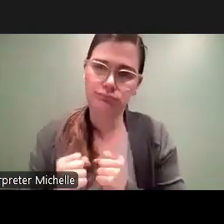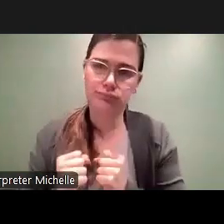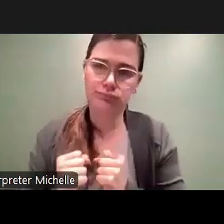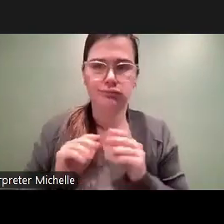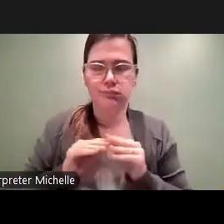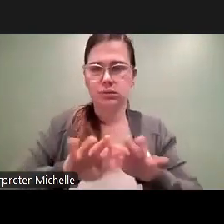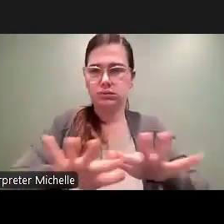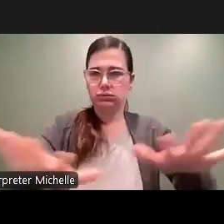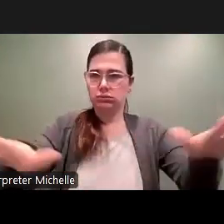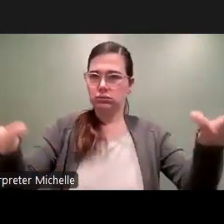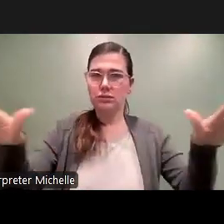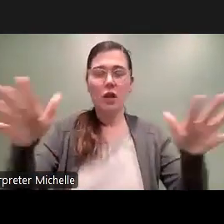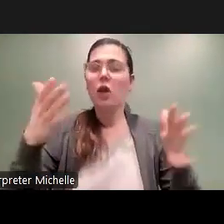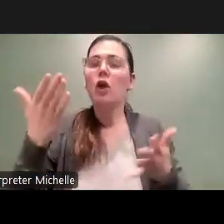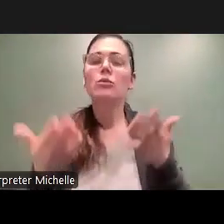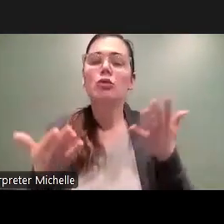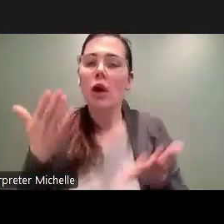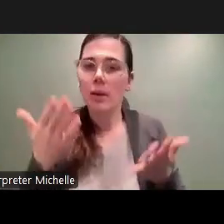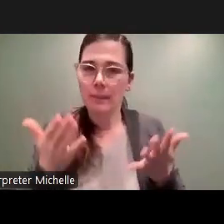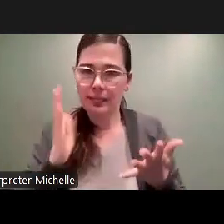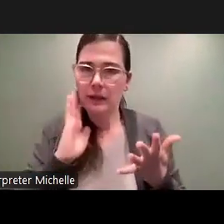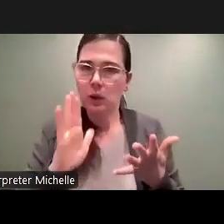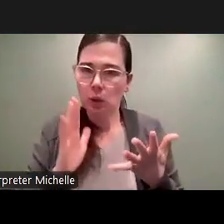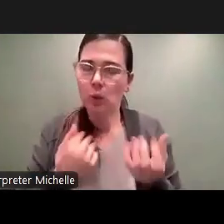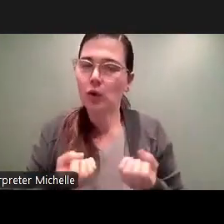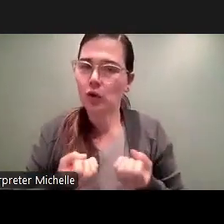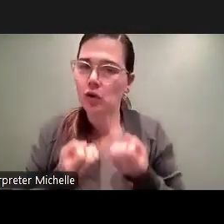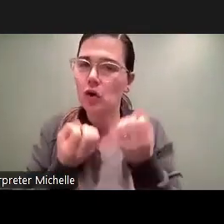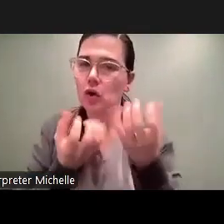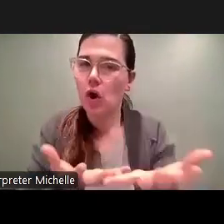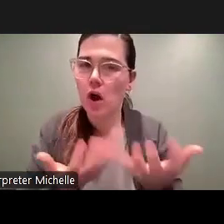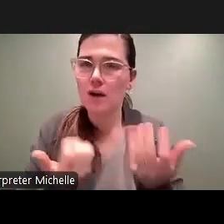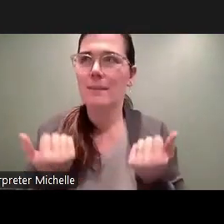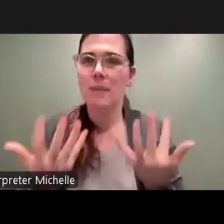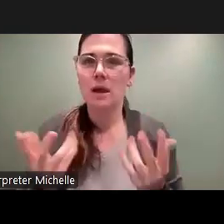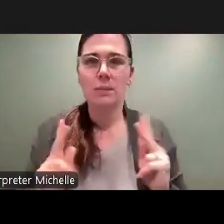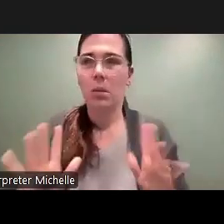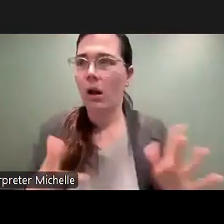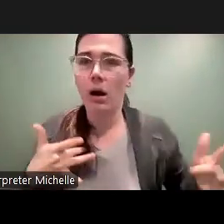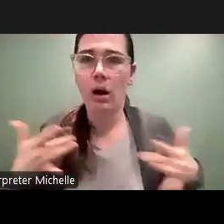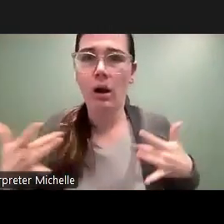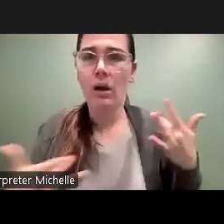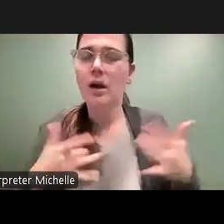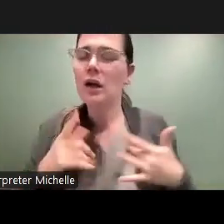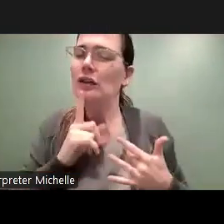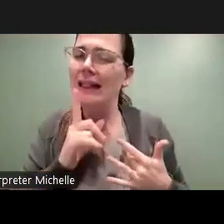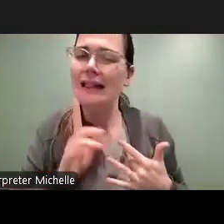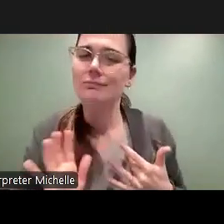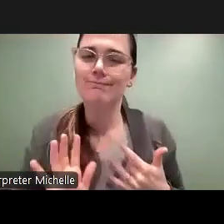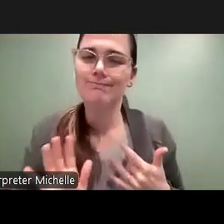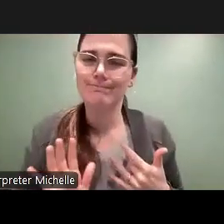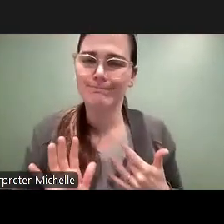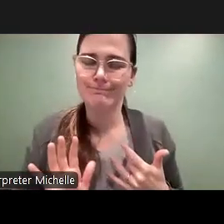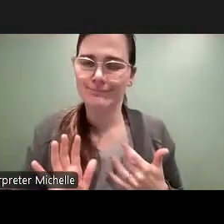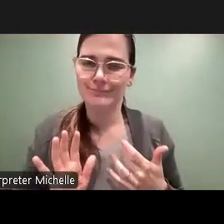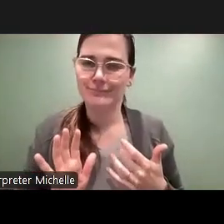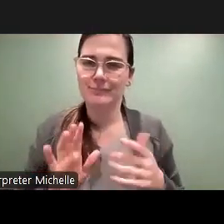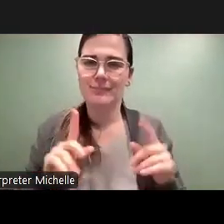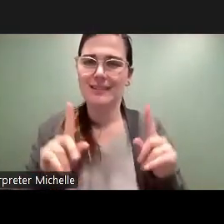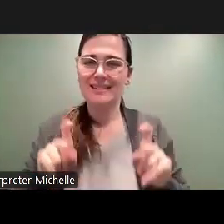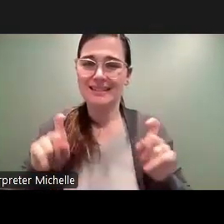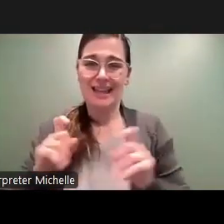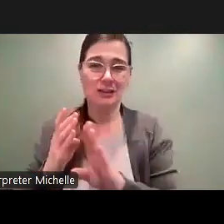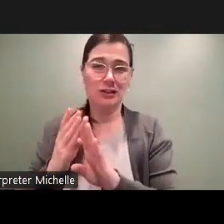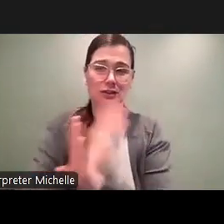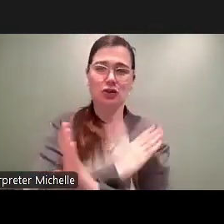would probably cause a lot of undue concern if we started testing a lot earlier. So